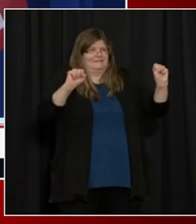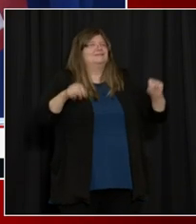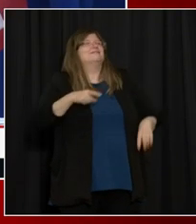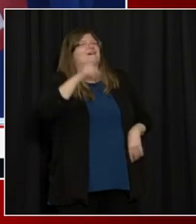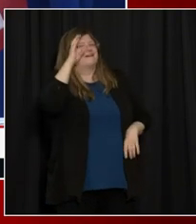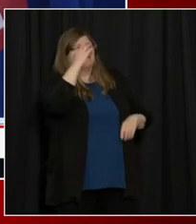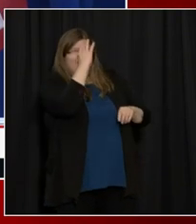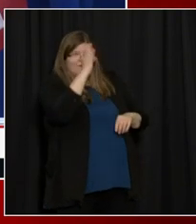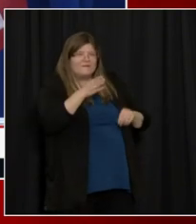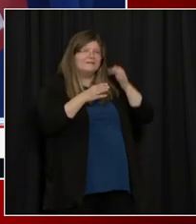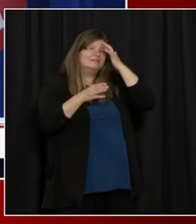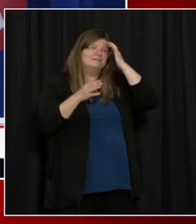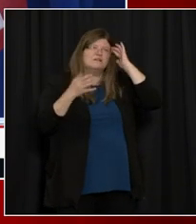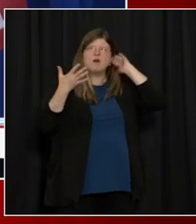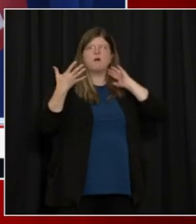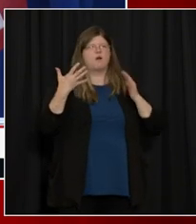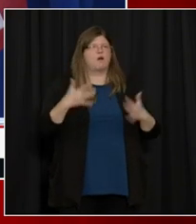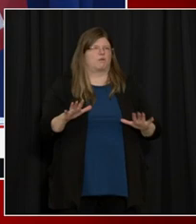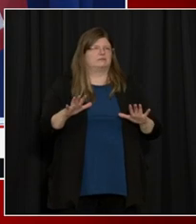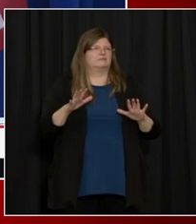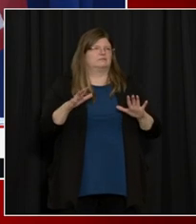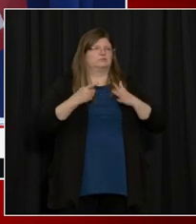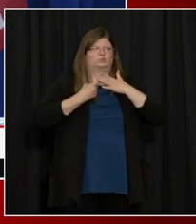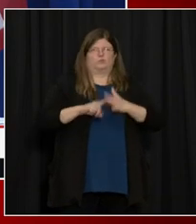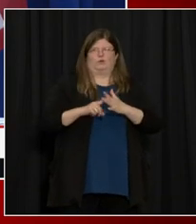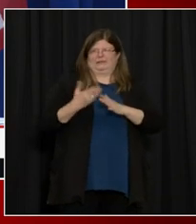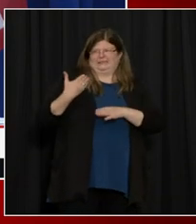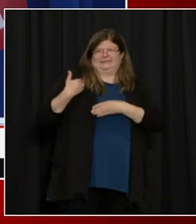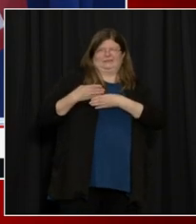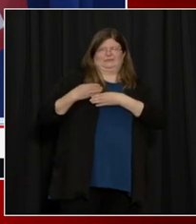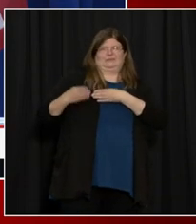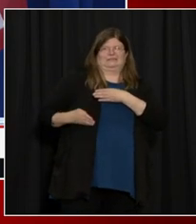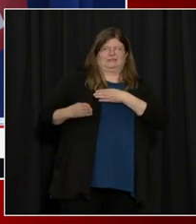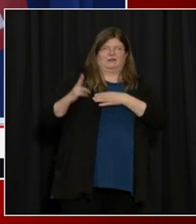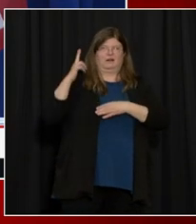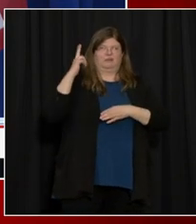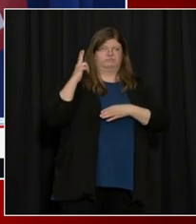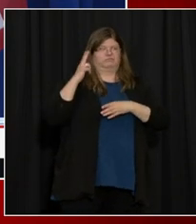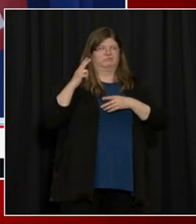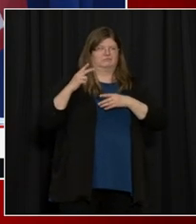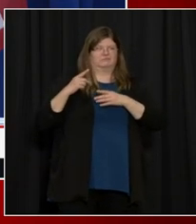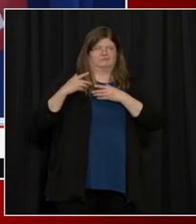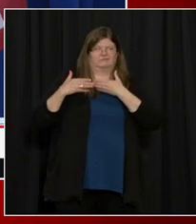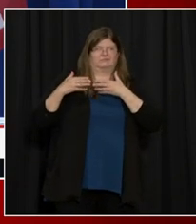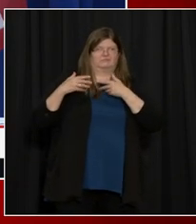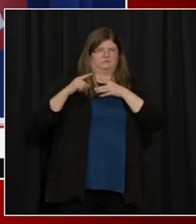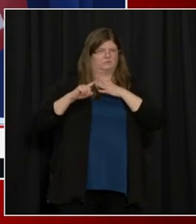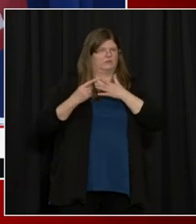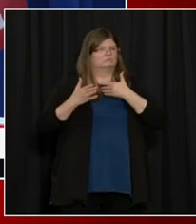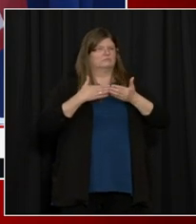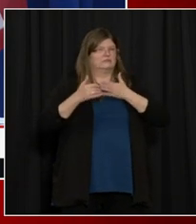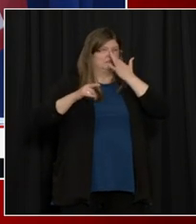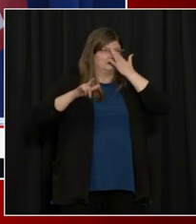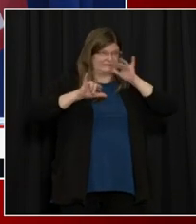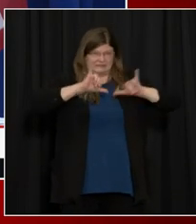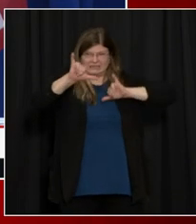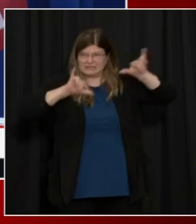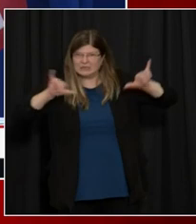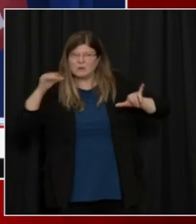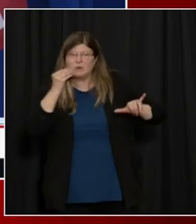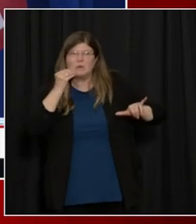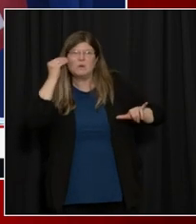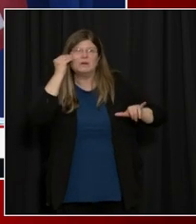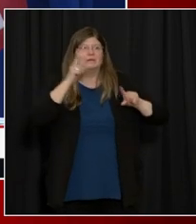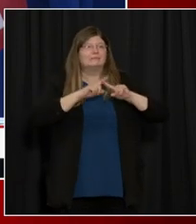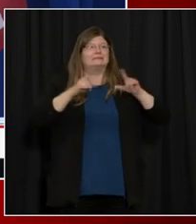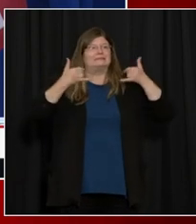of summer, Memorial Day weekend, albeit in pandemic, but still very focused on how we